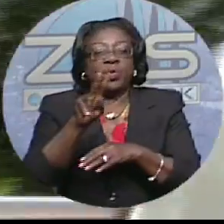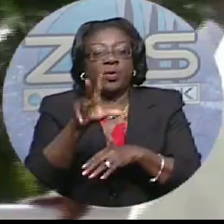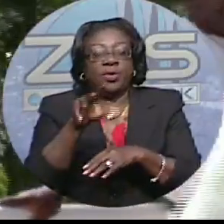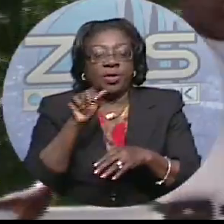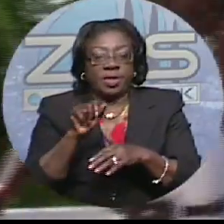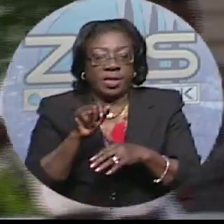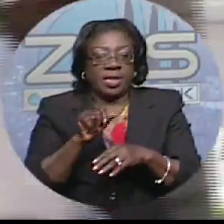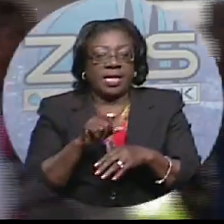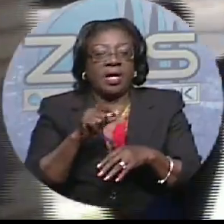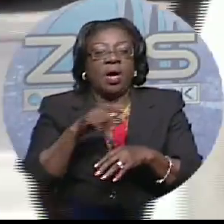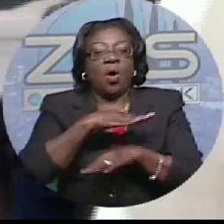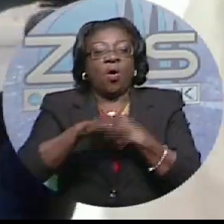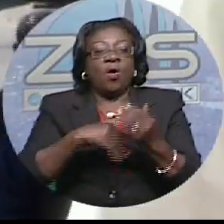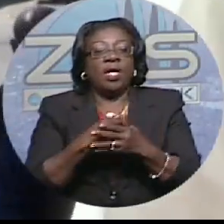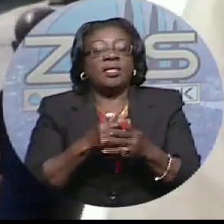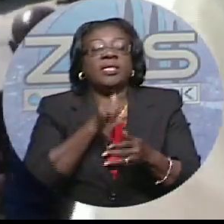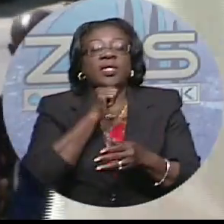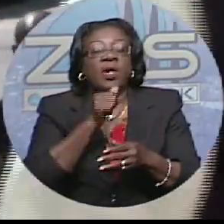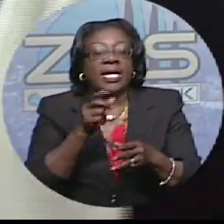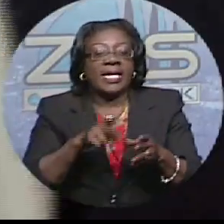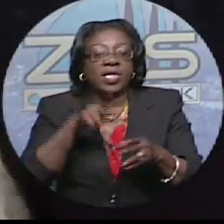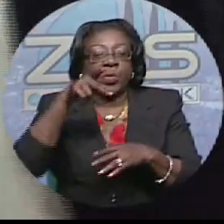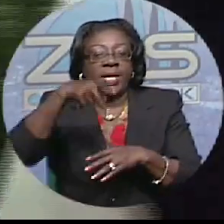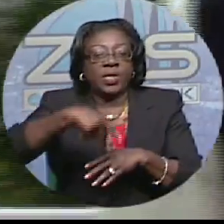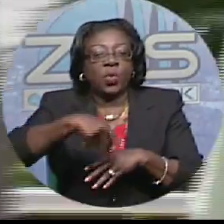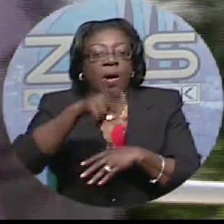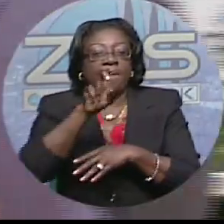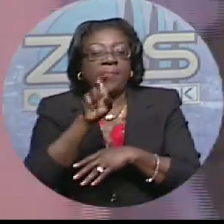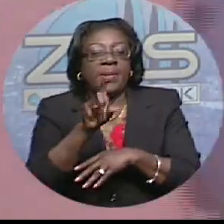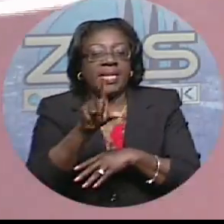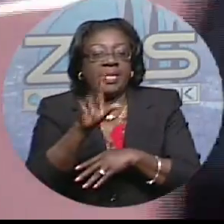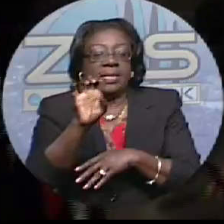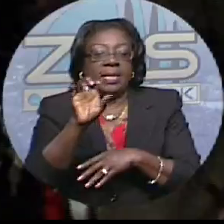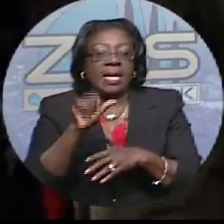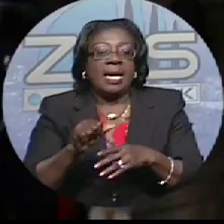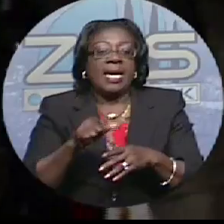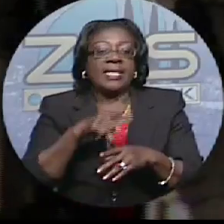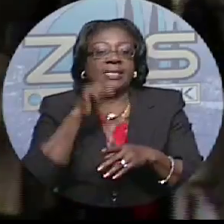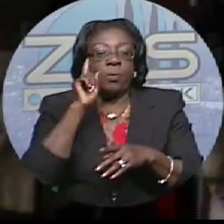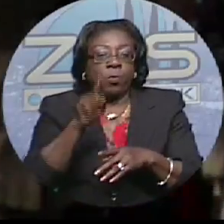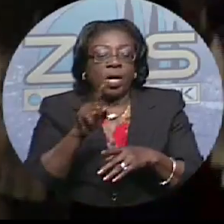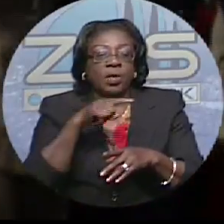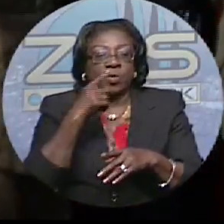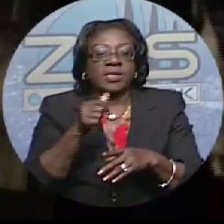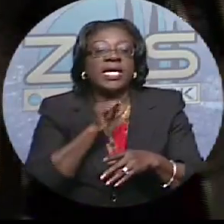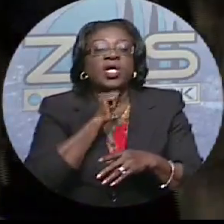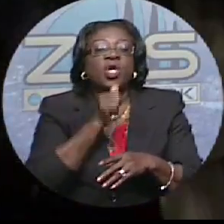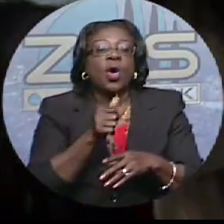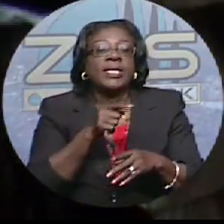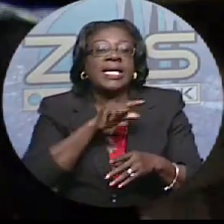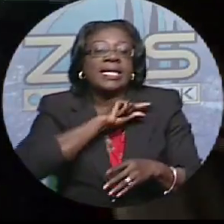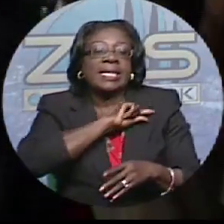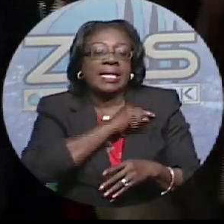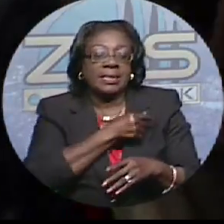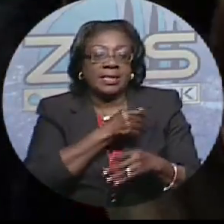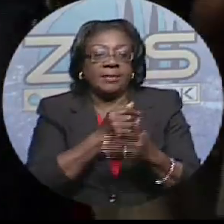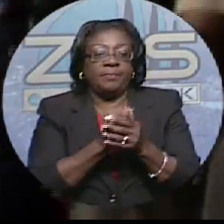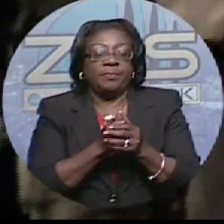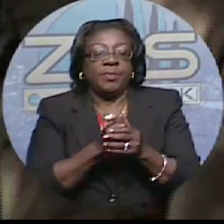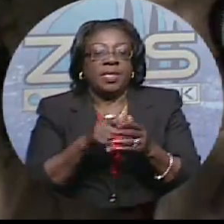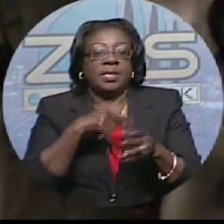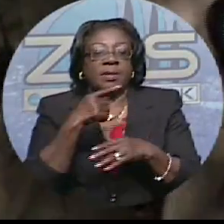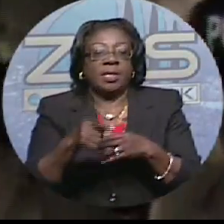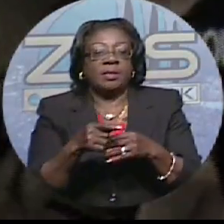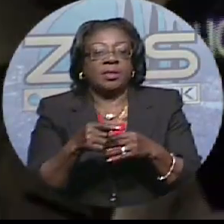guilty to the obstruction charges. Chief Magistrate Joanne Ferguson Pratt told the court that by refusing to enter a plea would result in an automatic